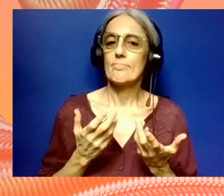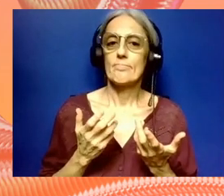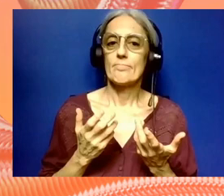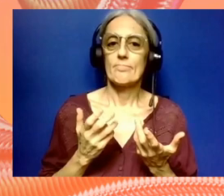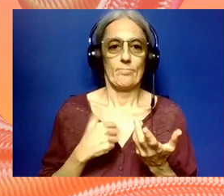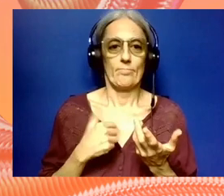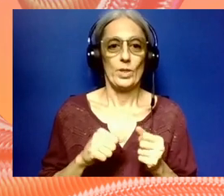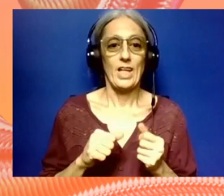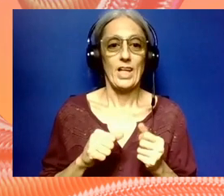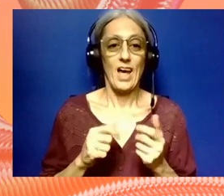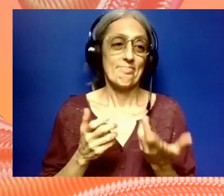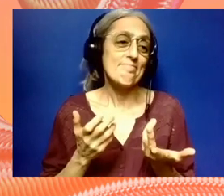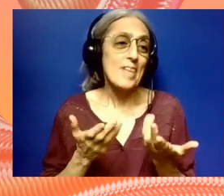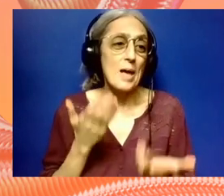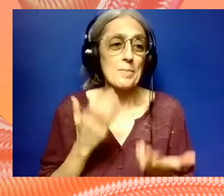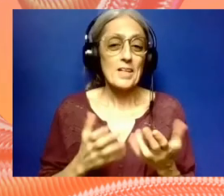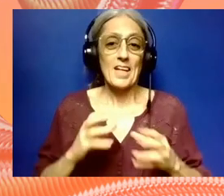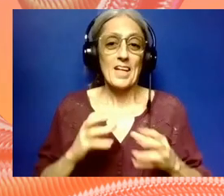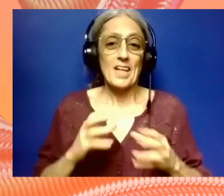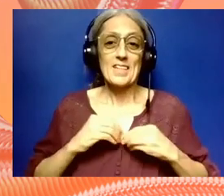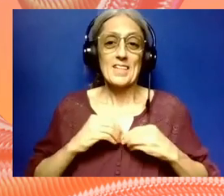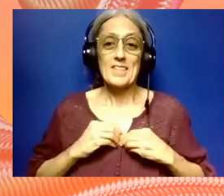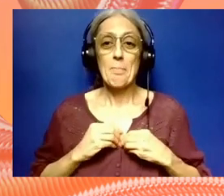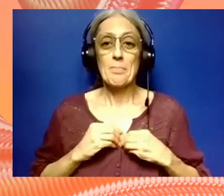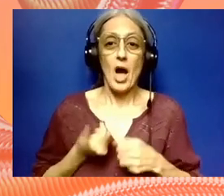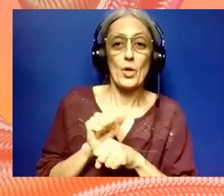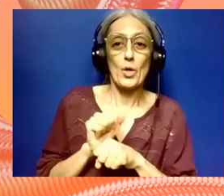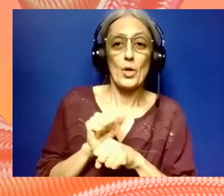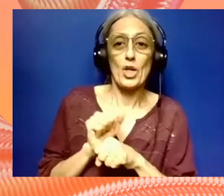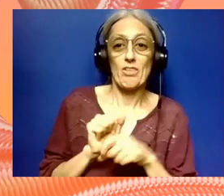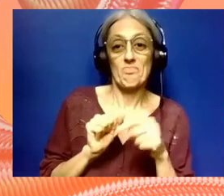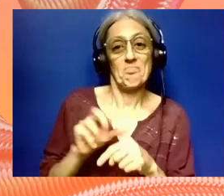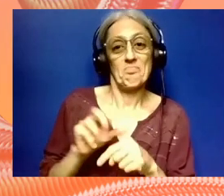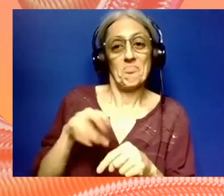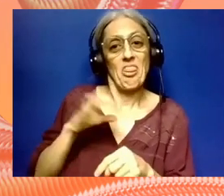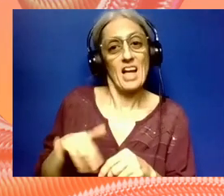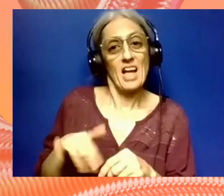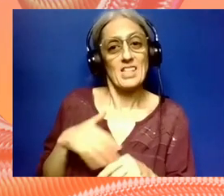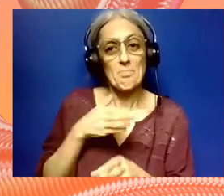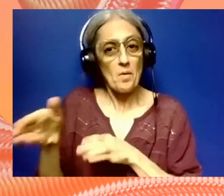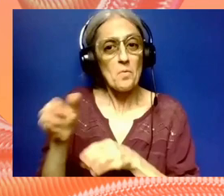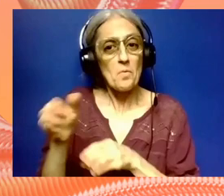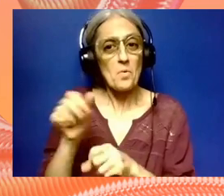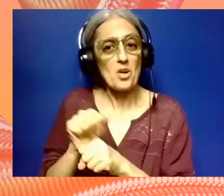work, our calling. And our work.